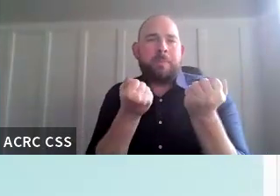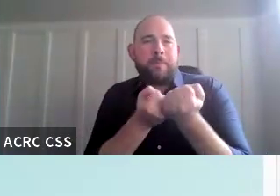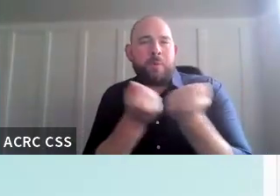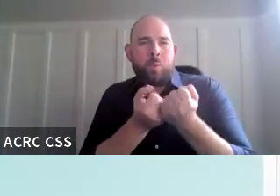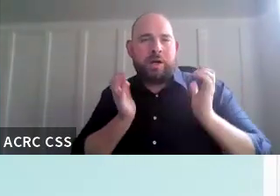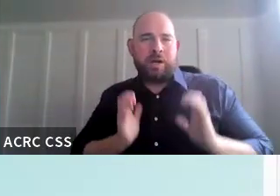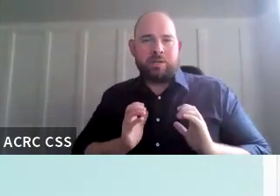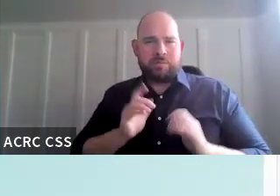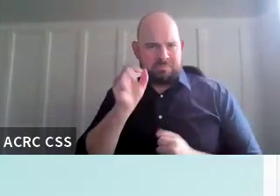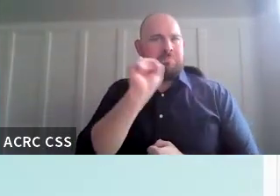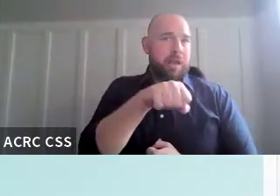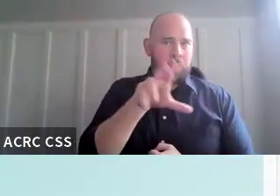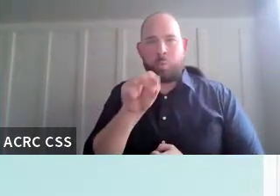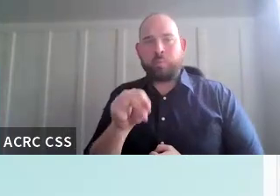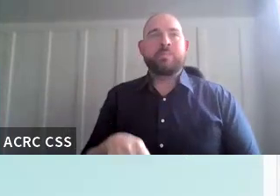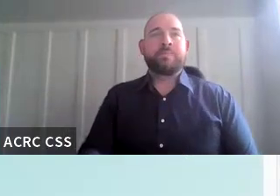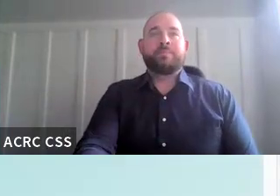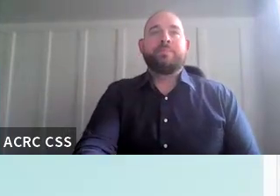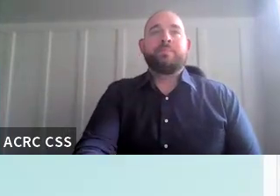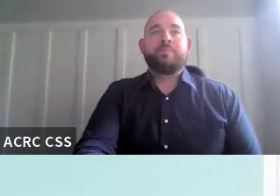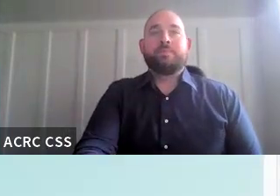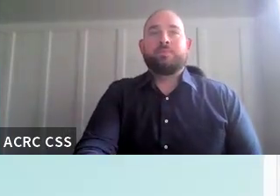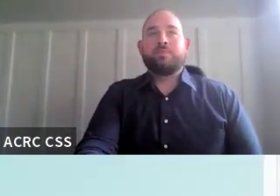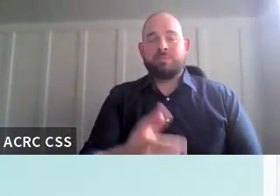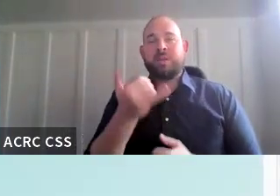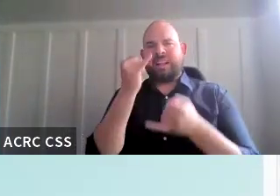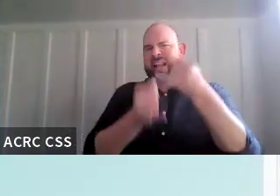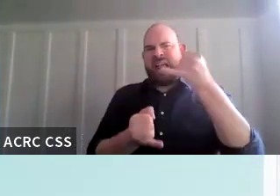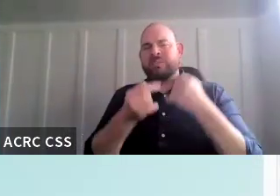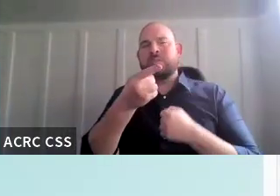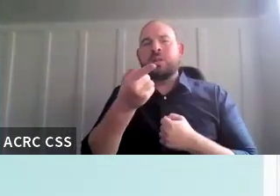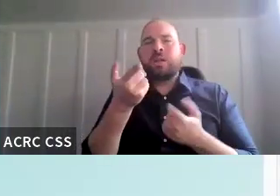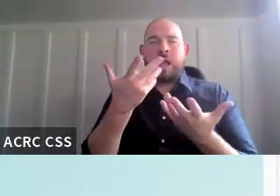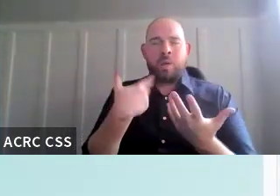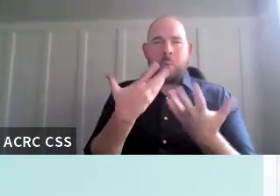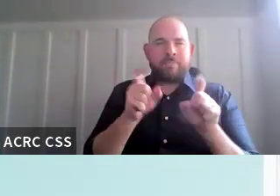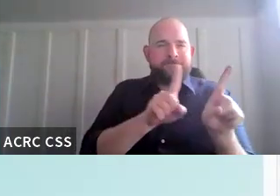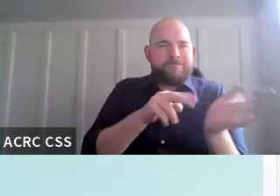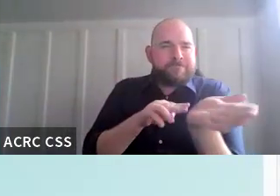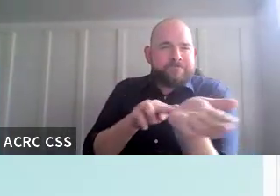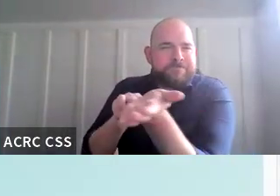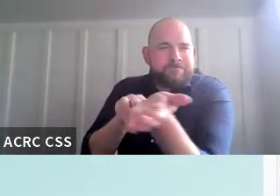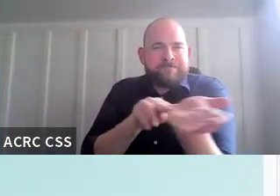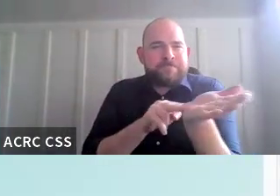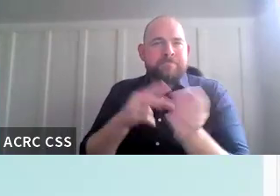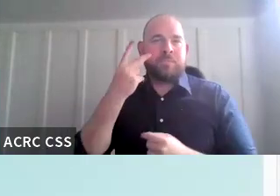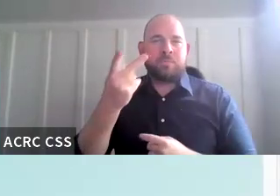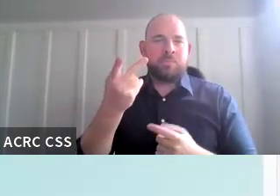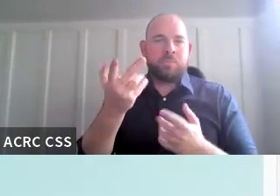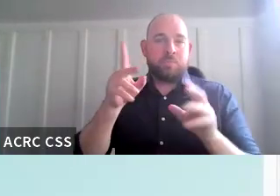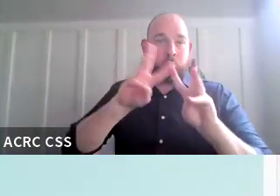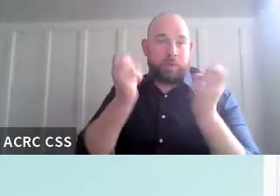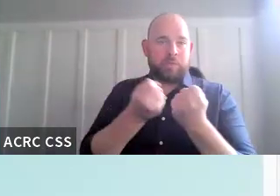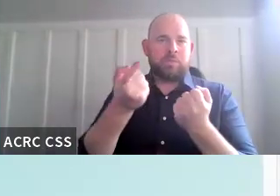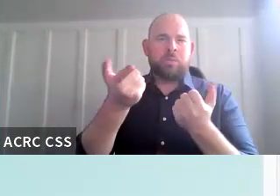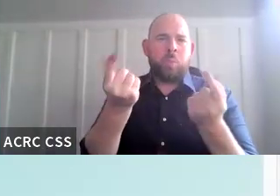Be parents, anyone who supports the client, just so we know for numbers. And then the